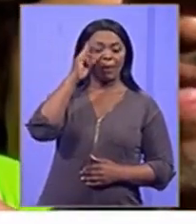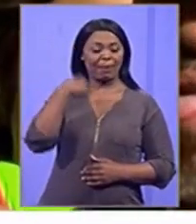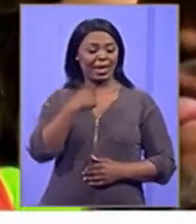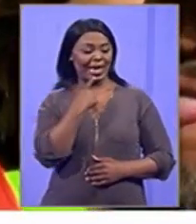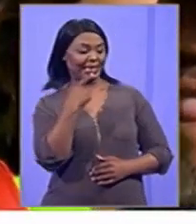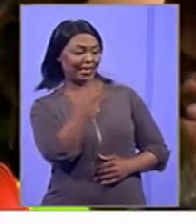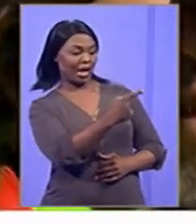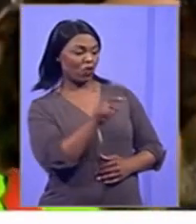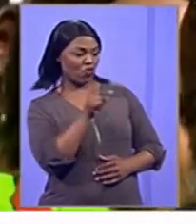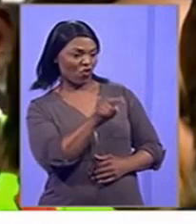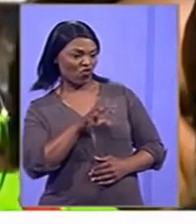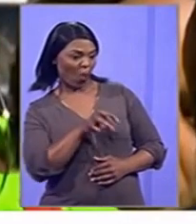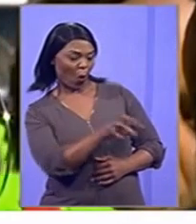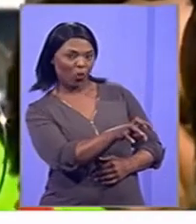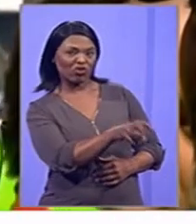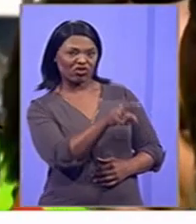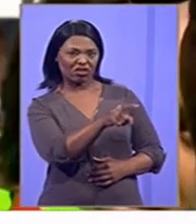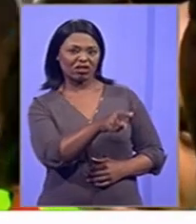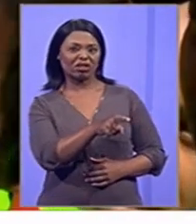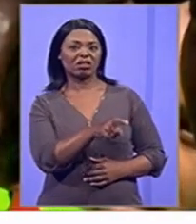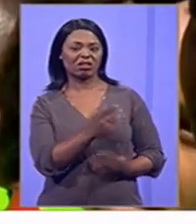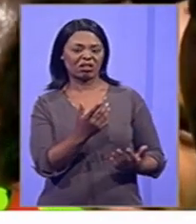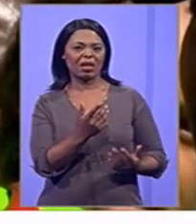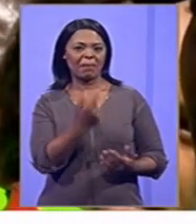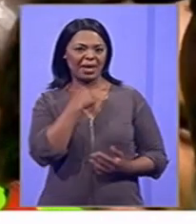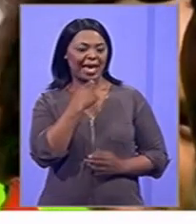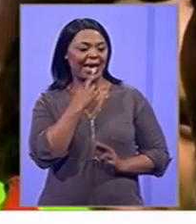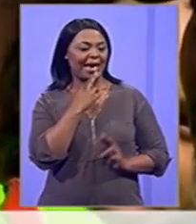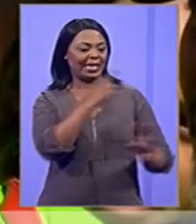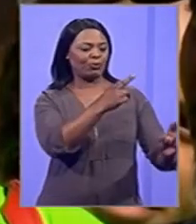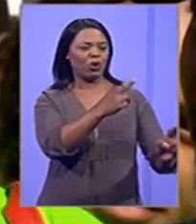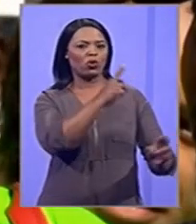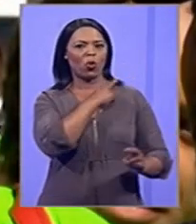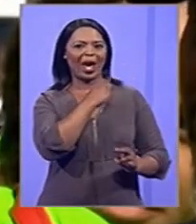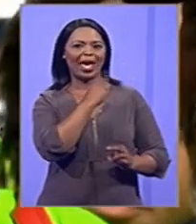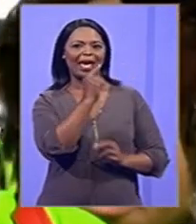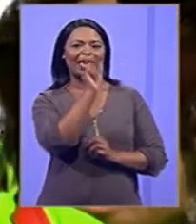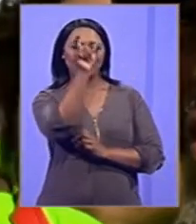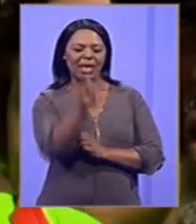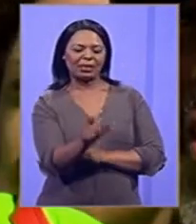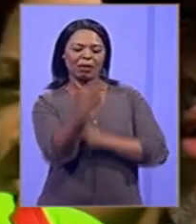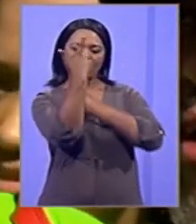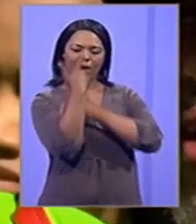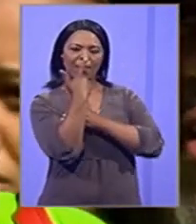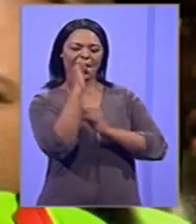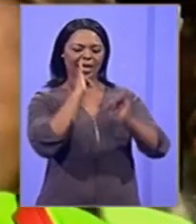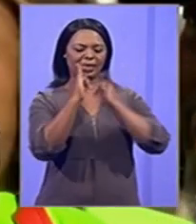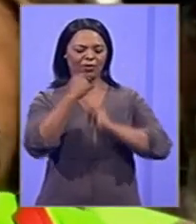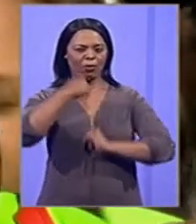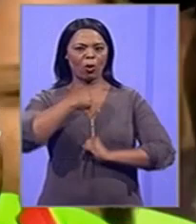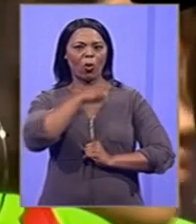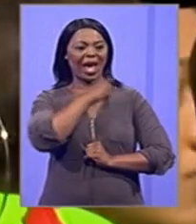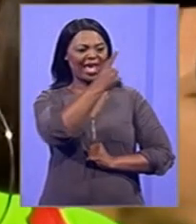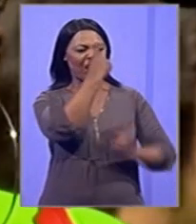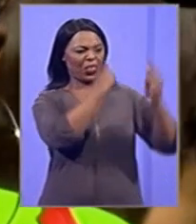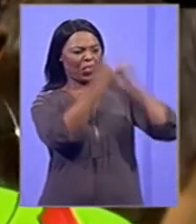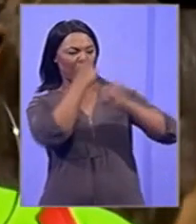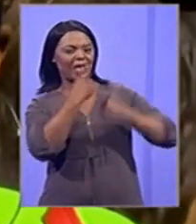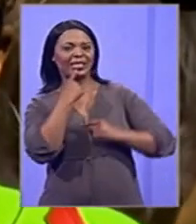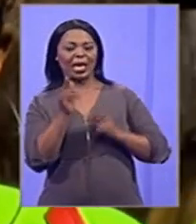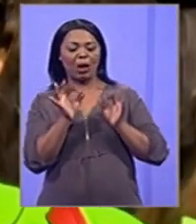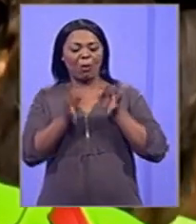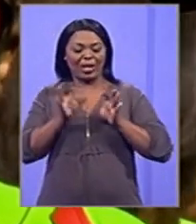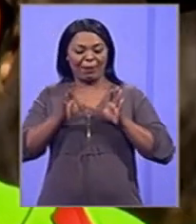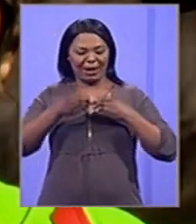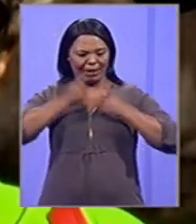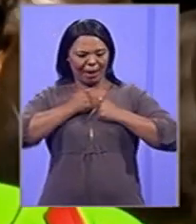was responding to a question by a journalist that was interviewing me after he called us bandits. And all these members,